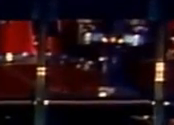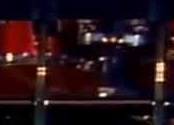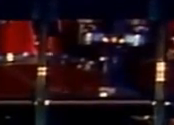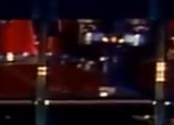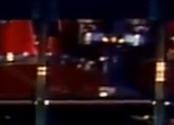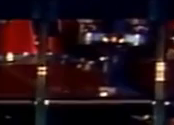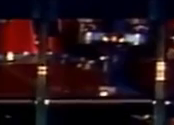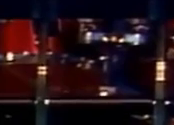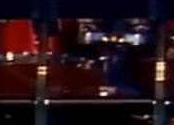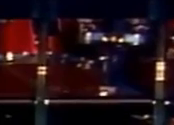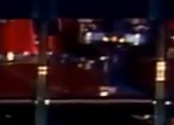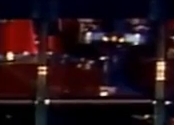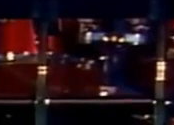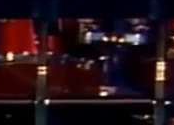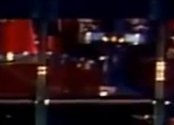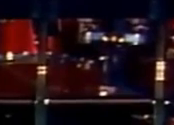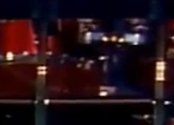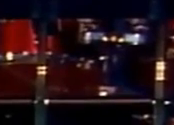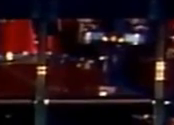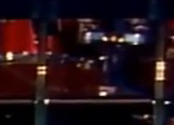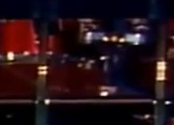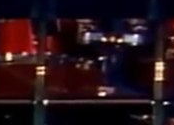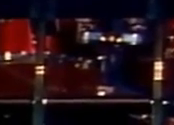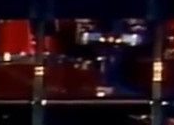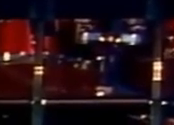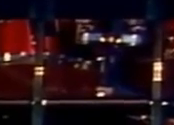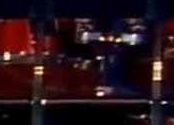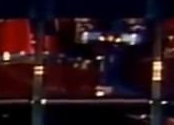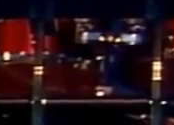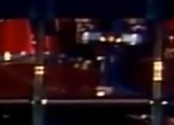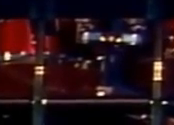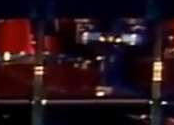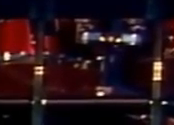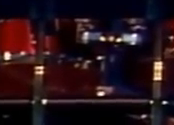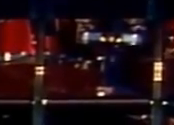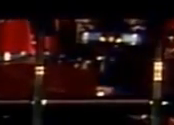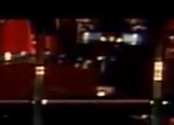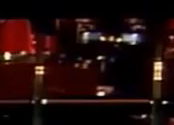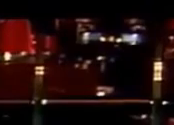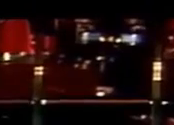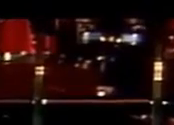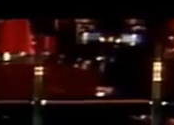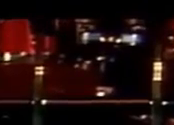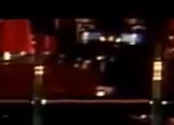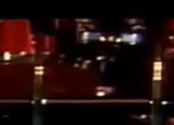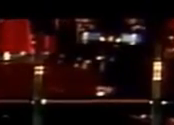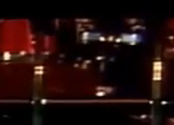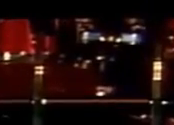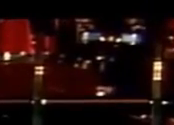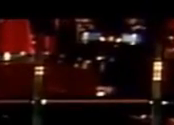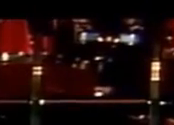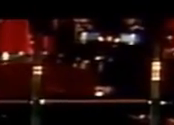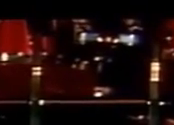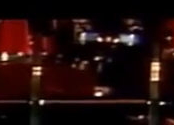you. Turabifuriza icyumweru cyiza cy'Afrika Haguruka. Of Africa Rise. Turabifuriza